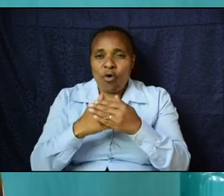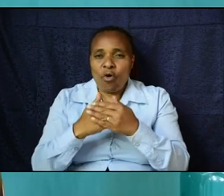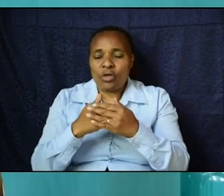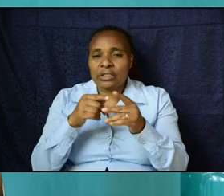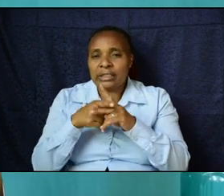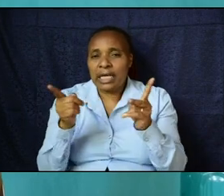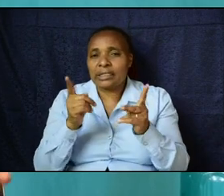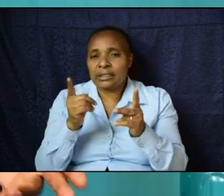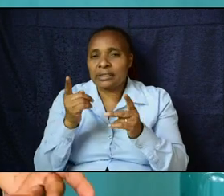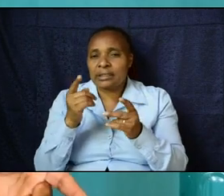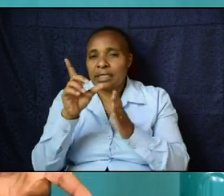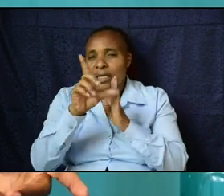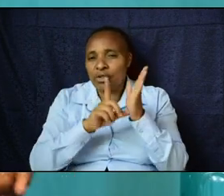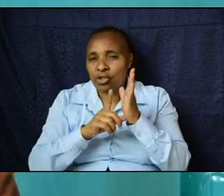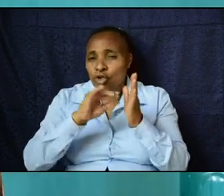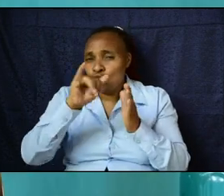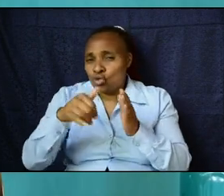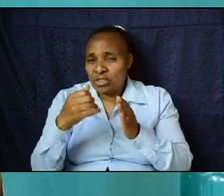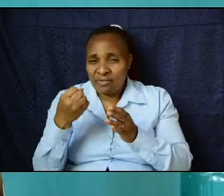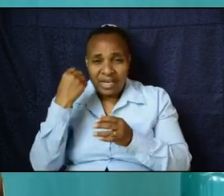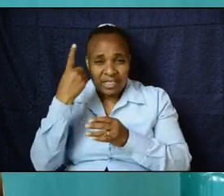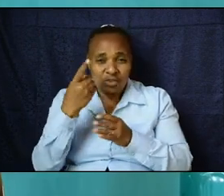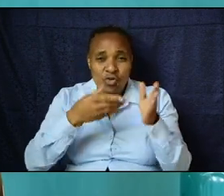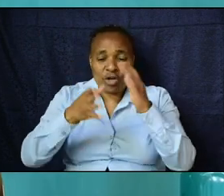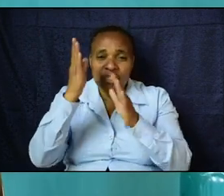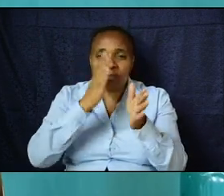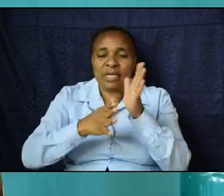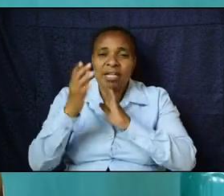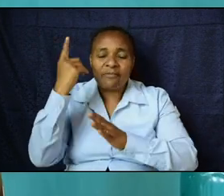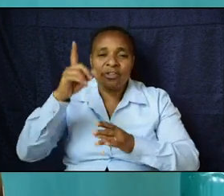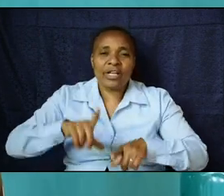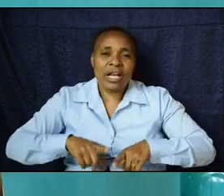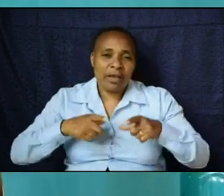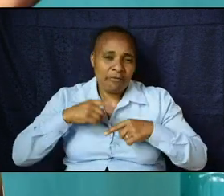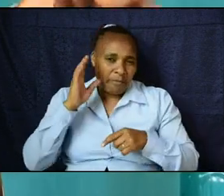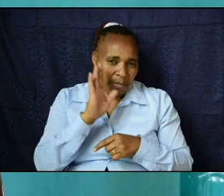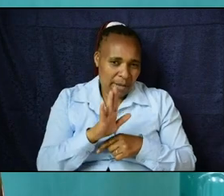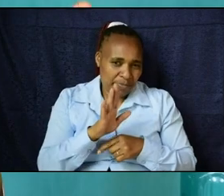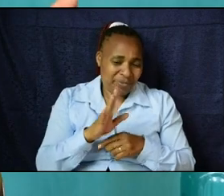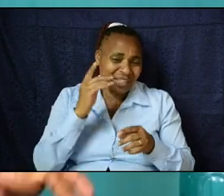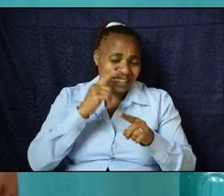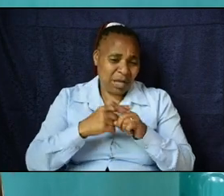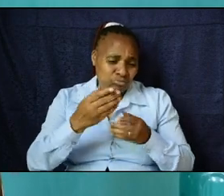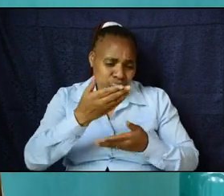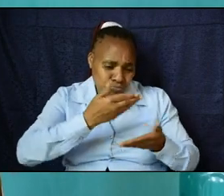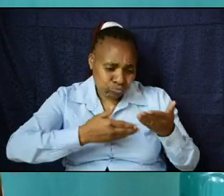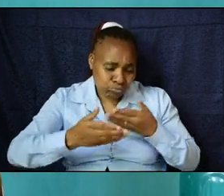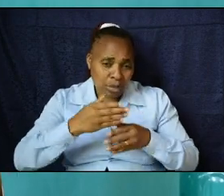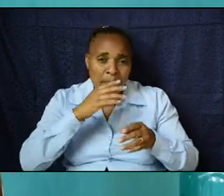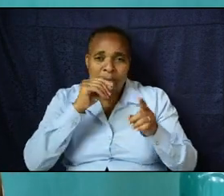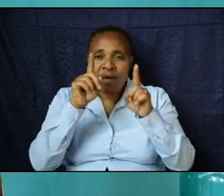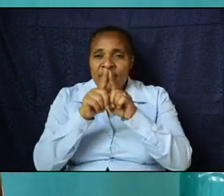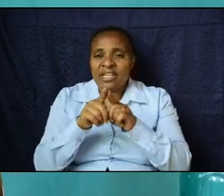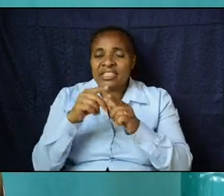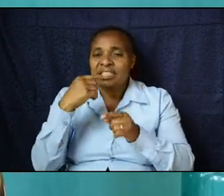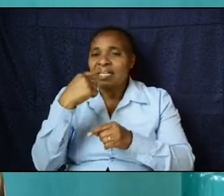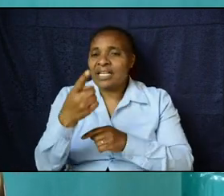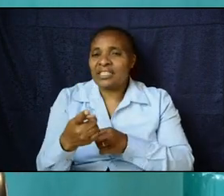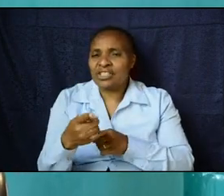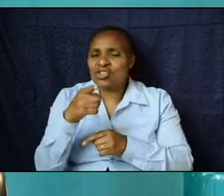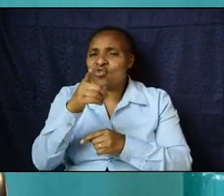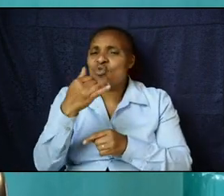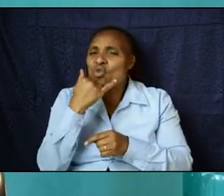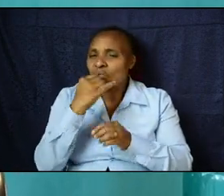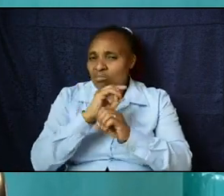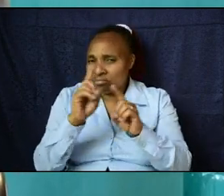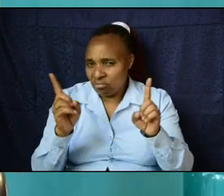know, Joseph understood God's plan for his life. And you see, when he was reconciling with his brothers, he told them, "It is not your